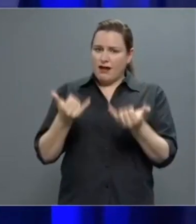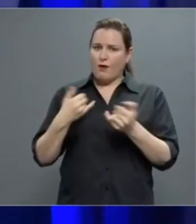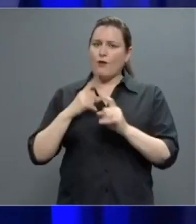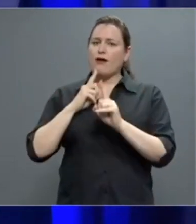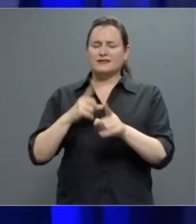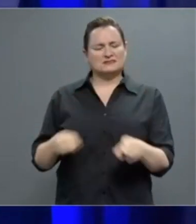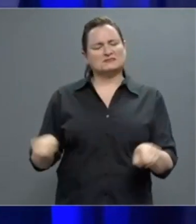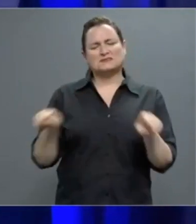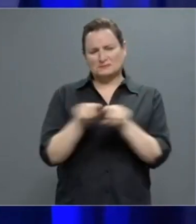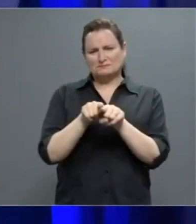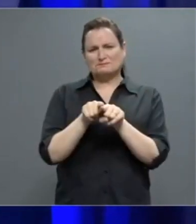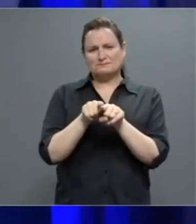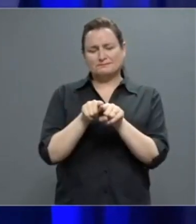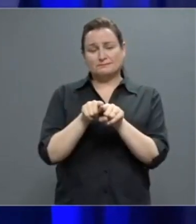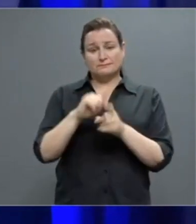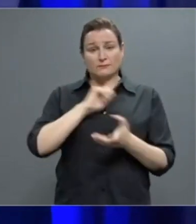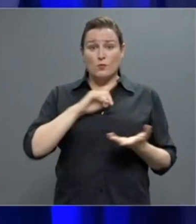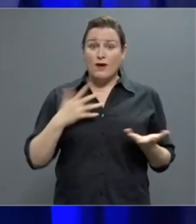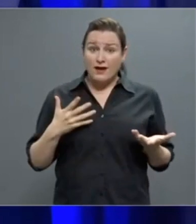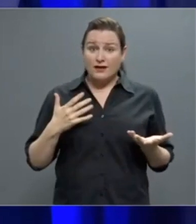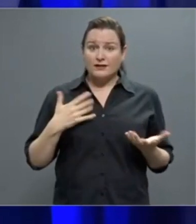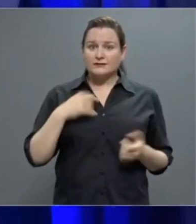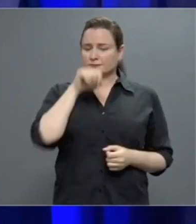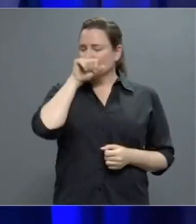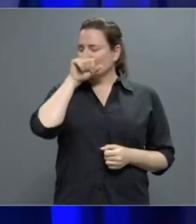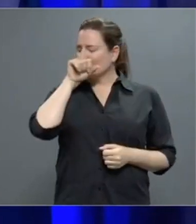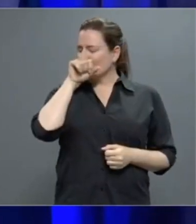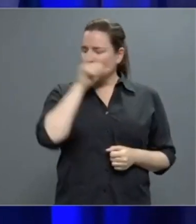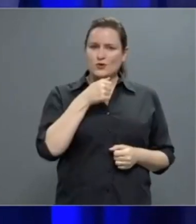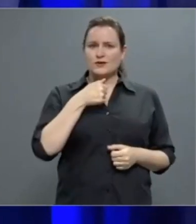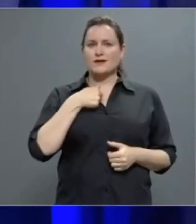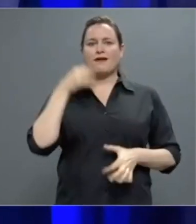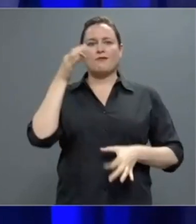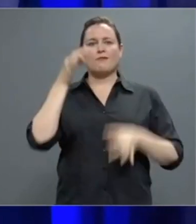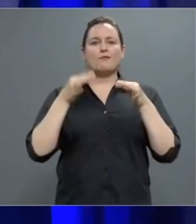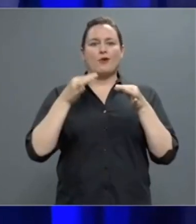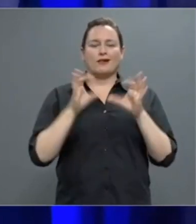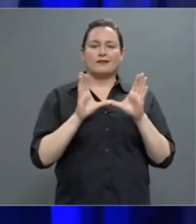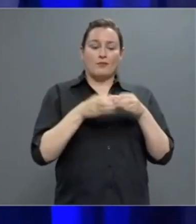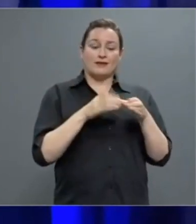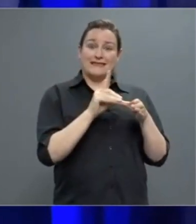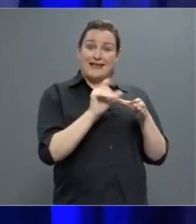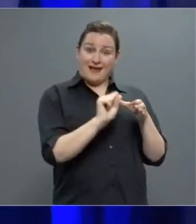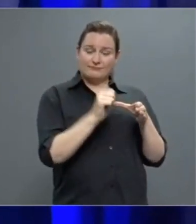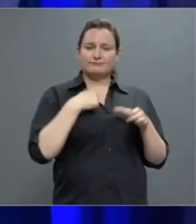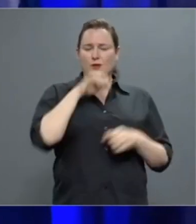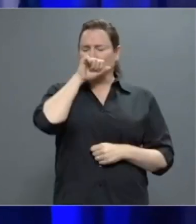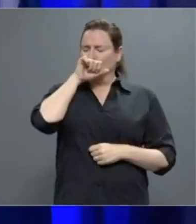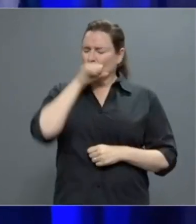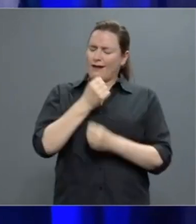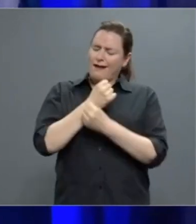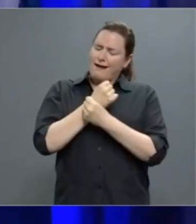ago. Because I love my party and I love my country.